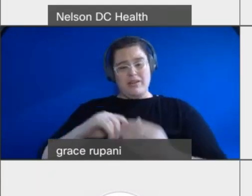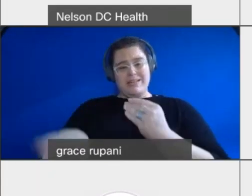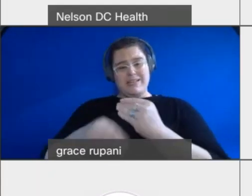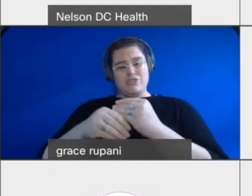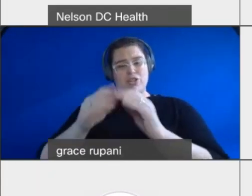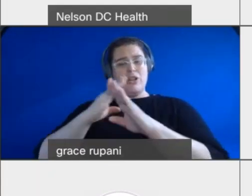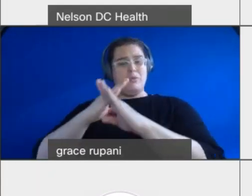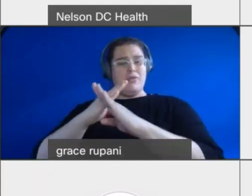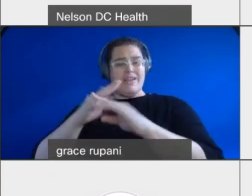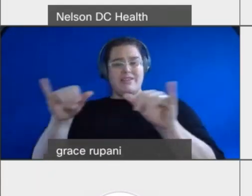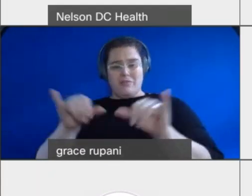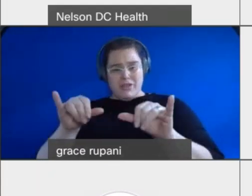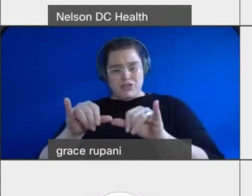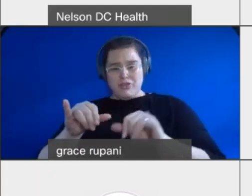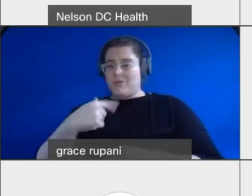else away.